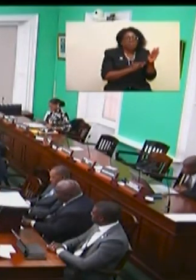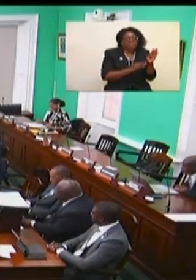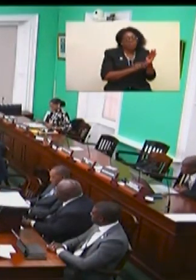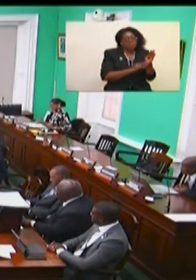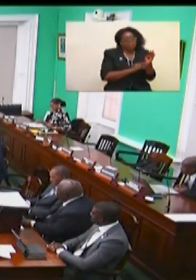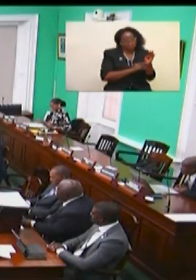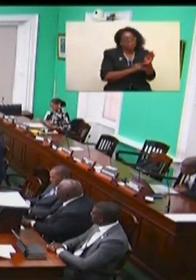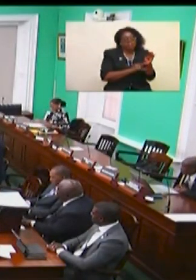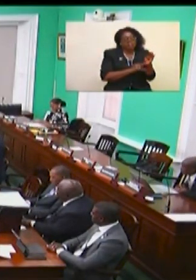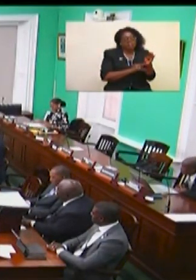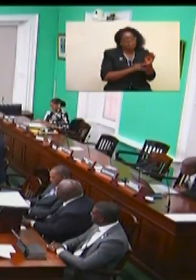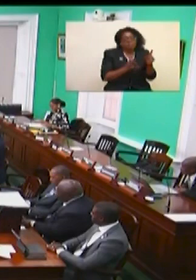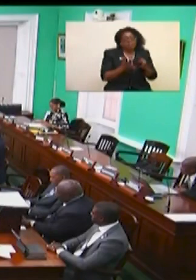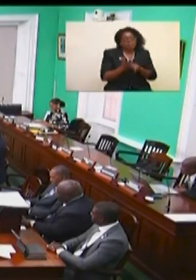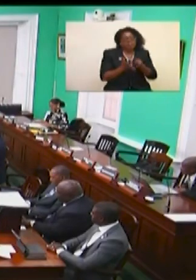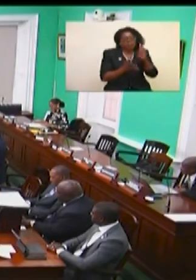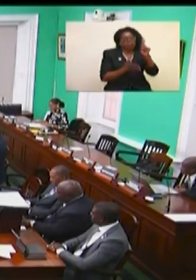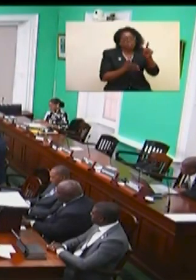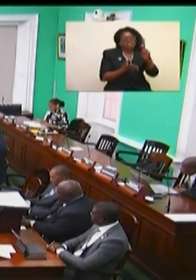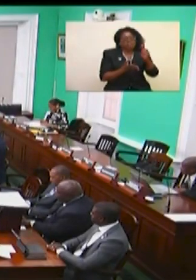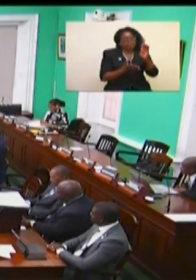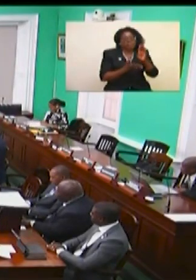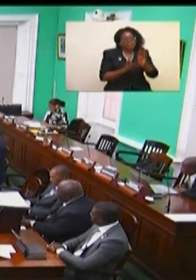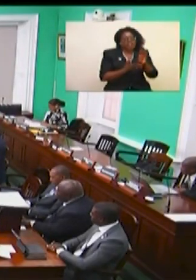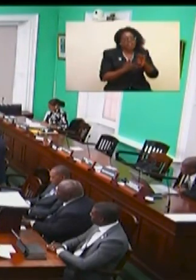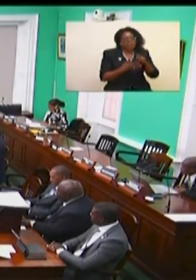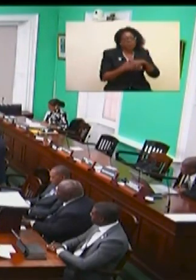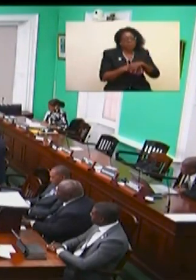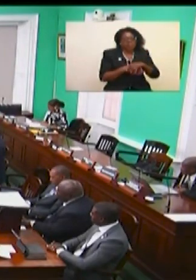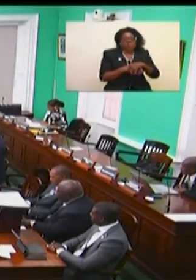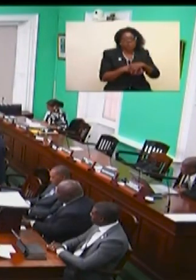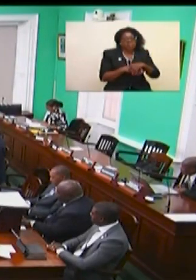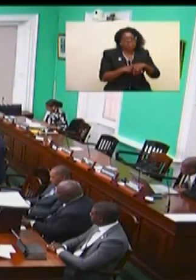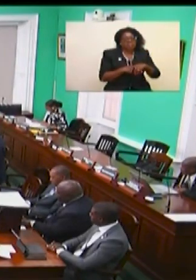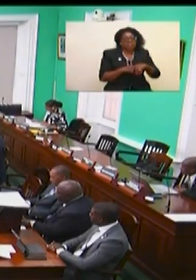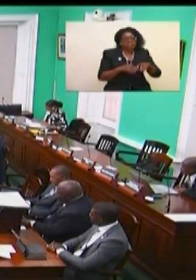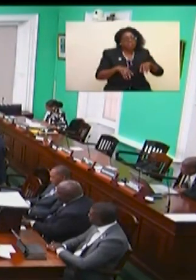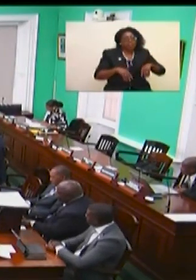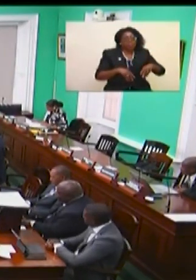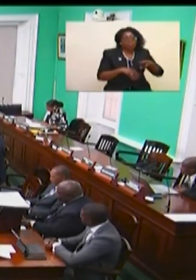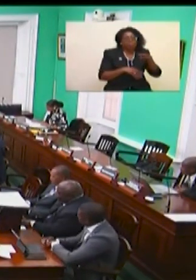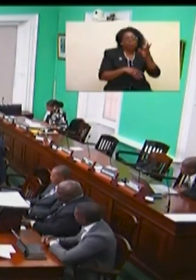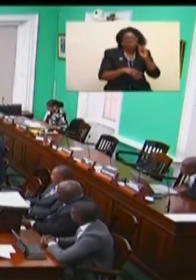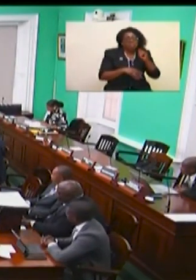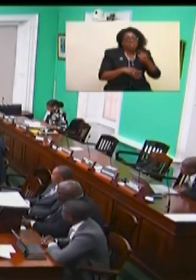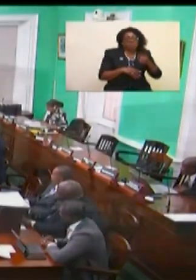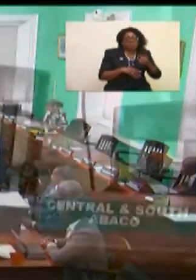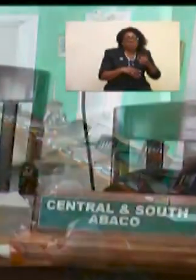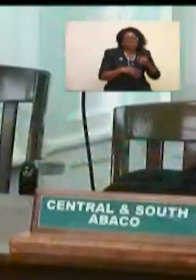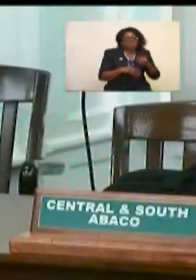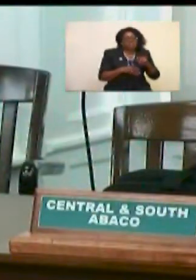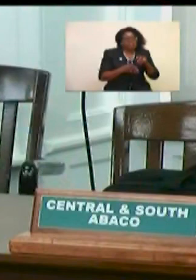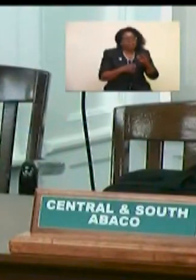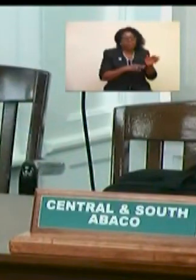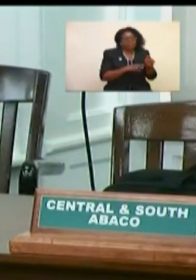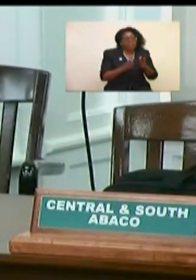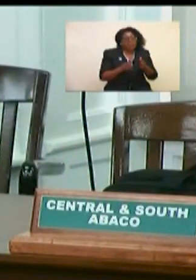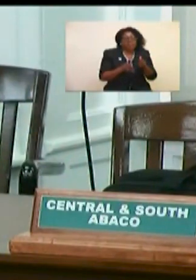This $1 billion was litigated months ago.